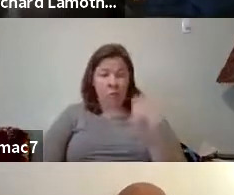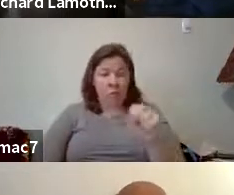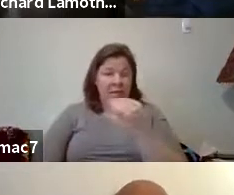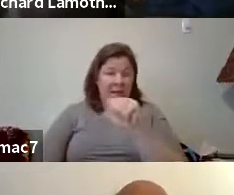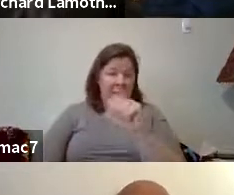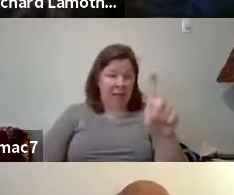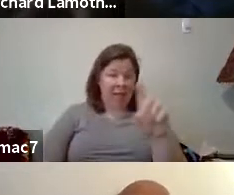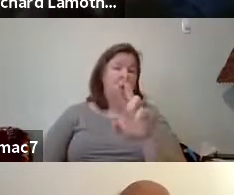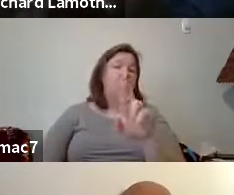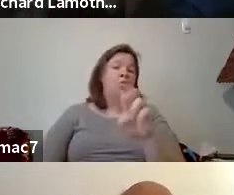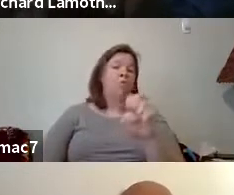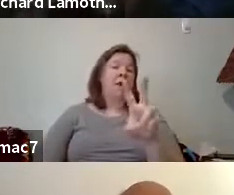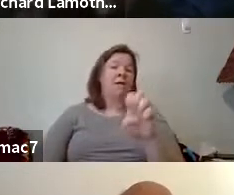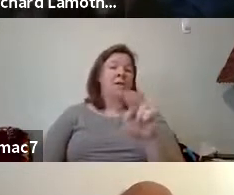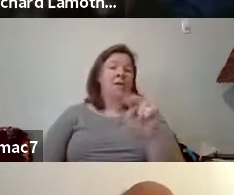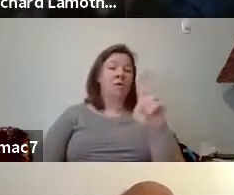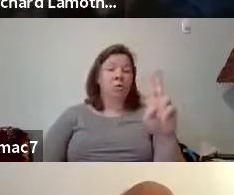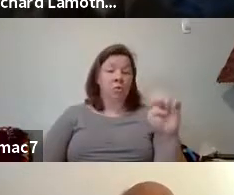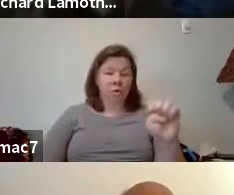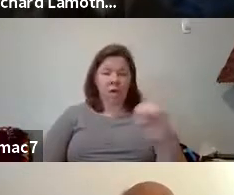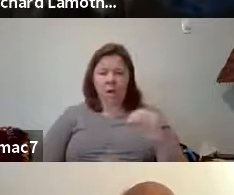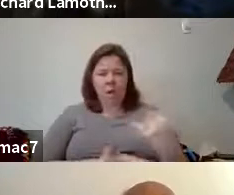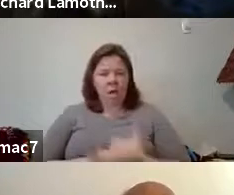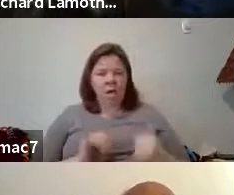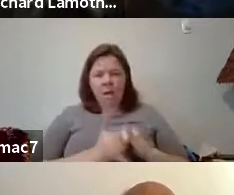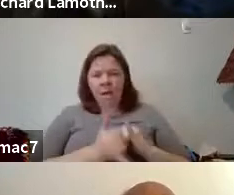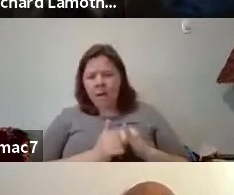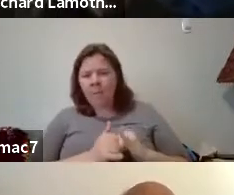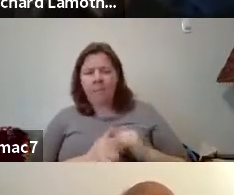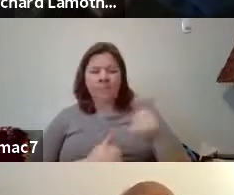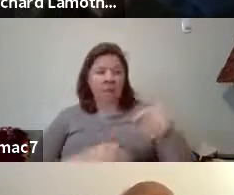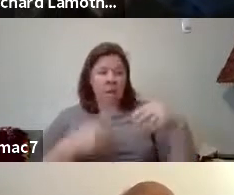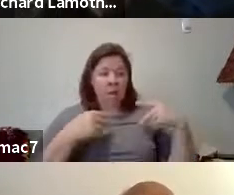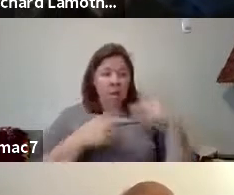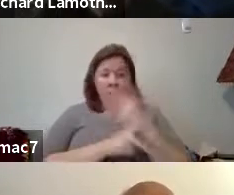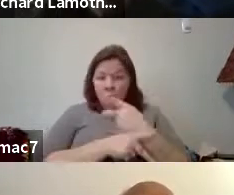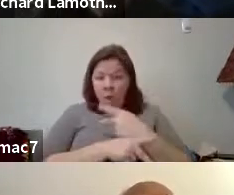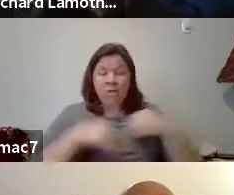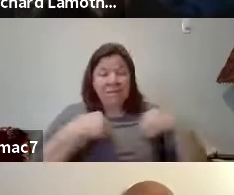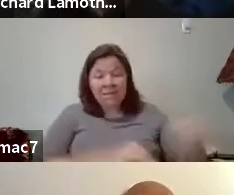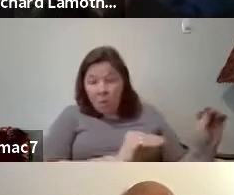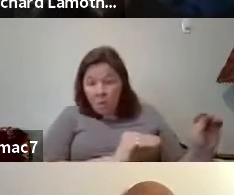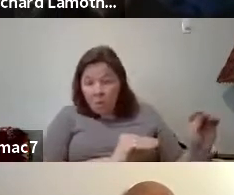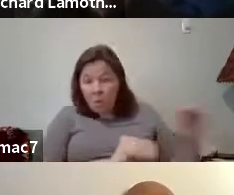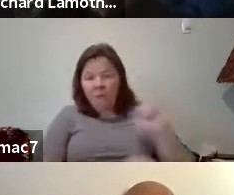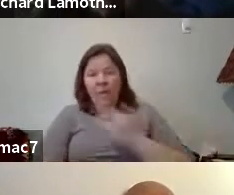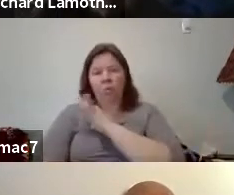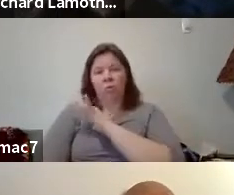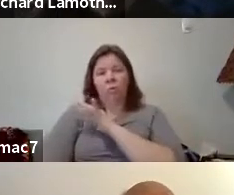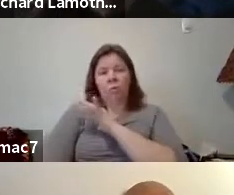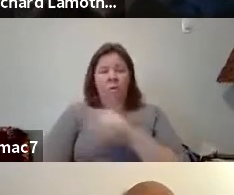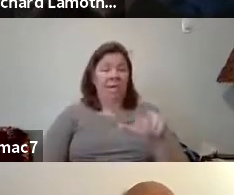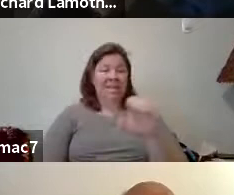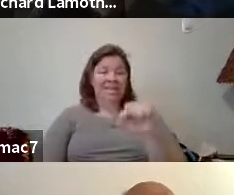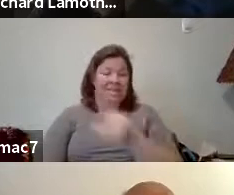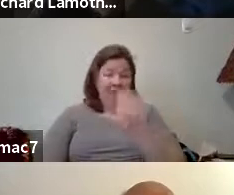revenues. When you talk about the products being sold, you know, that was pretty cool. A lot of sales of